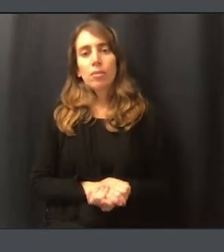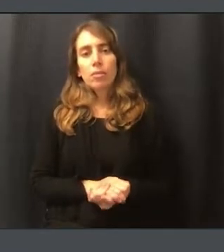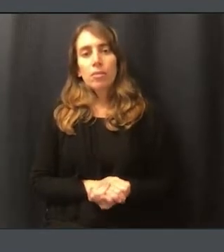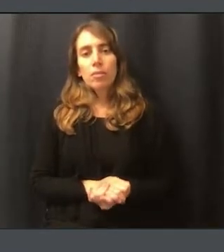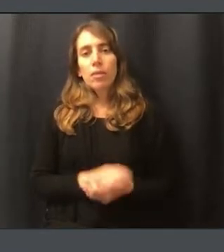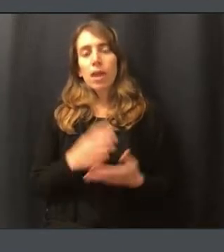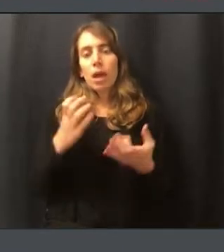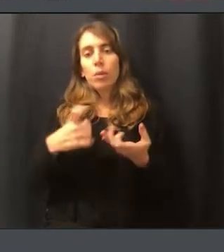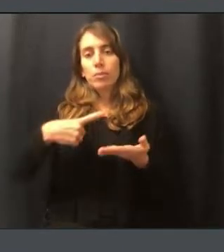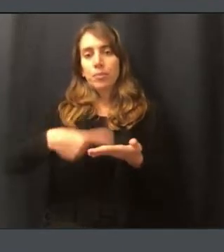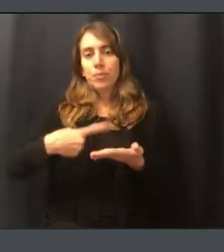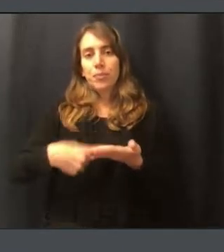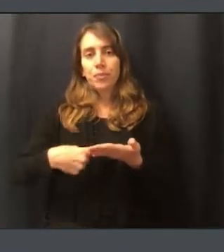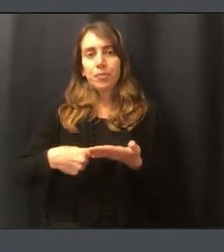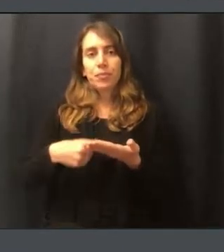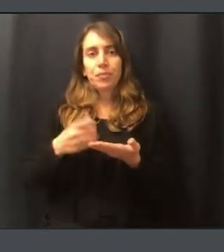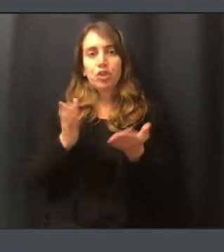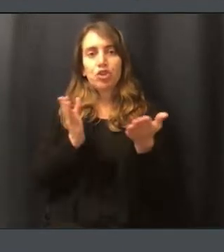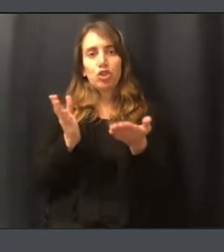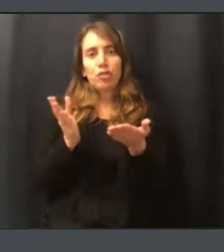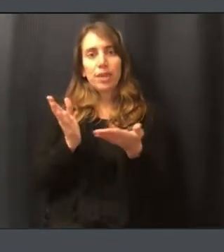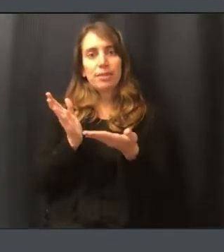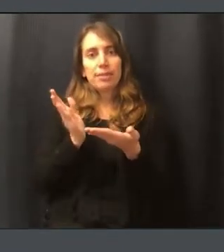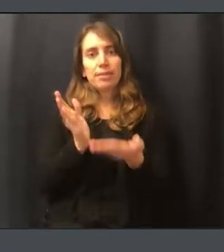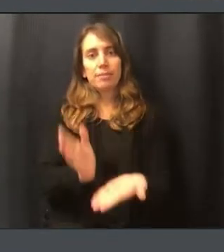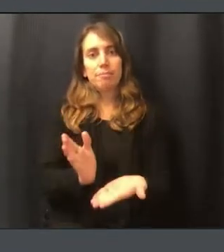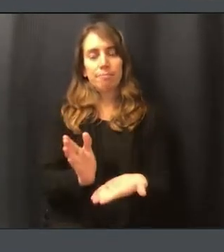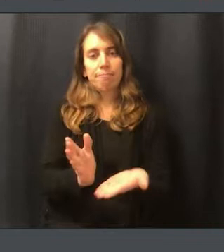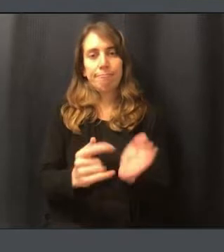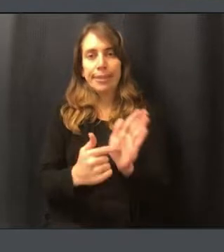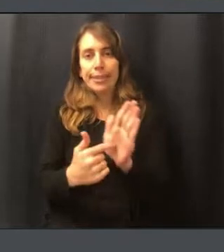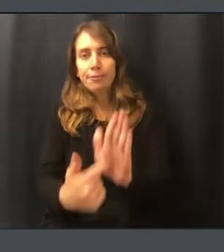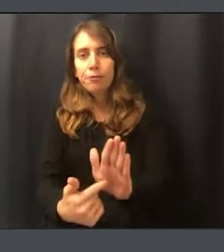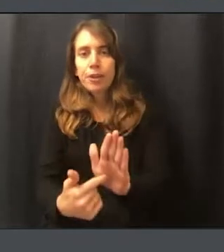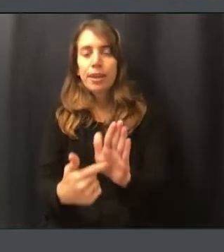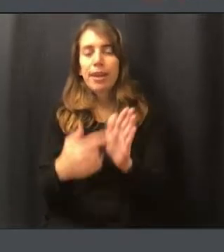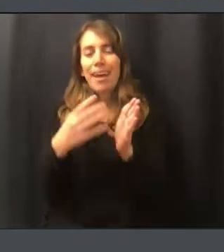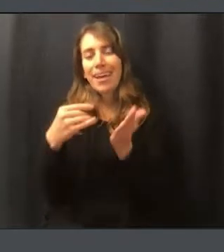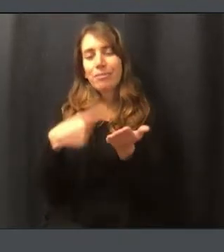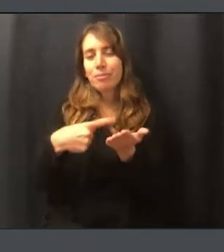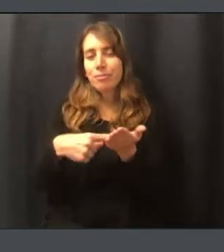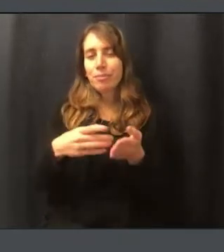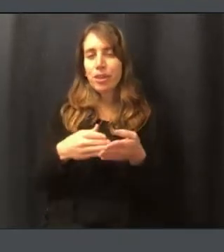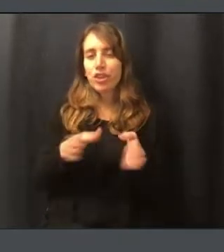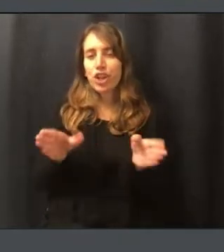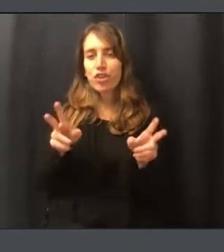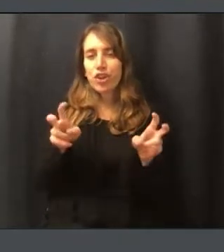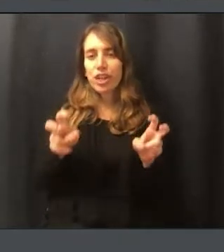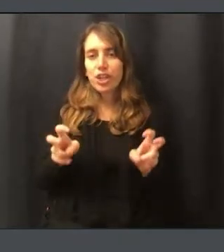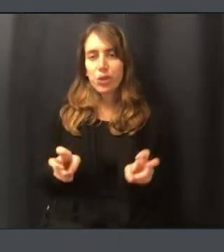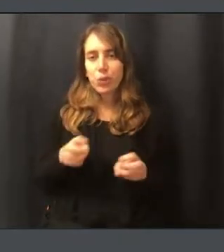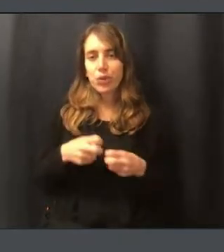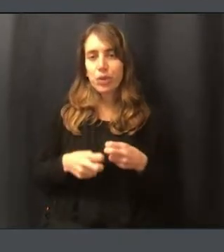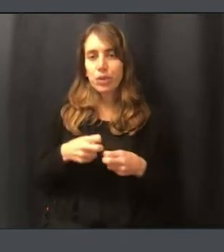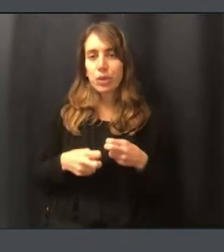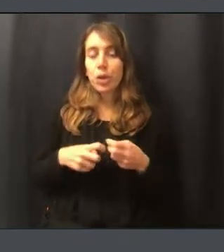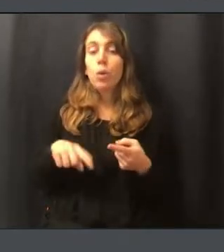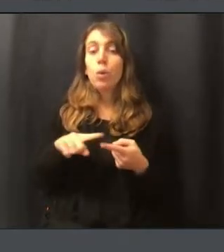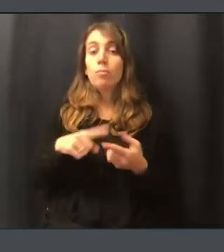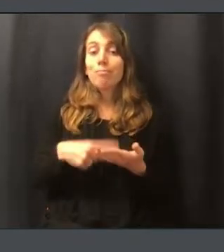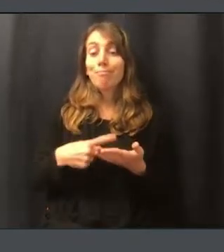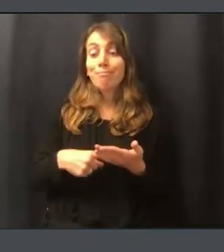let's talk about service delivery and we'll talk about some general issues, right? So when we refer to quote unquote linguistic